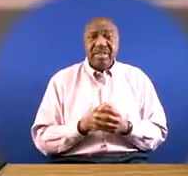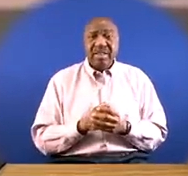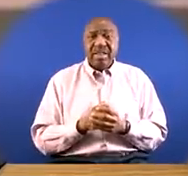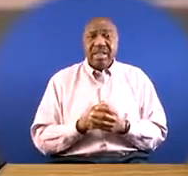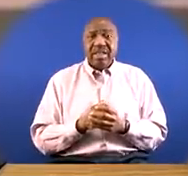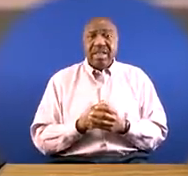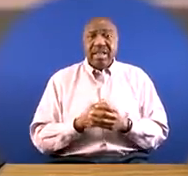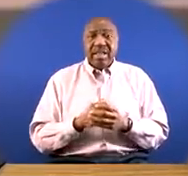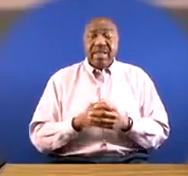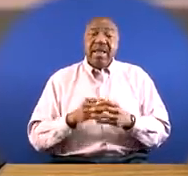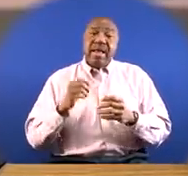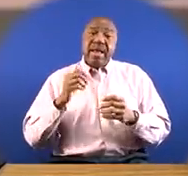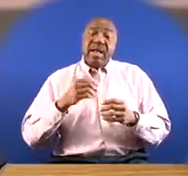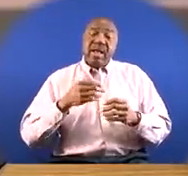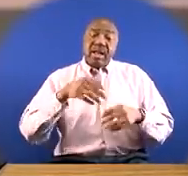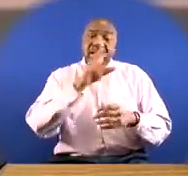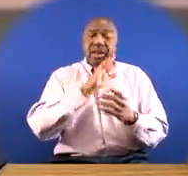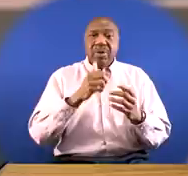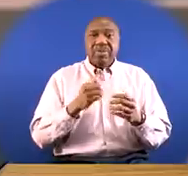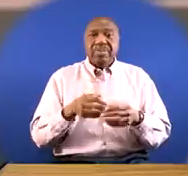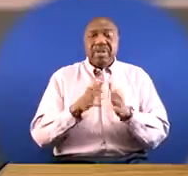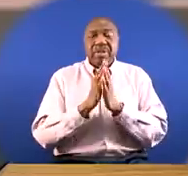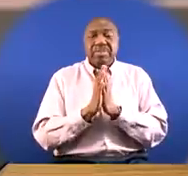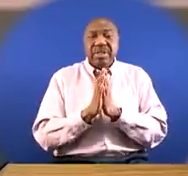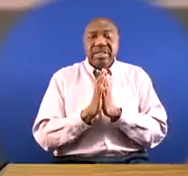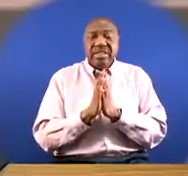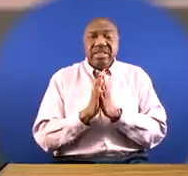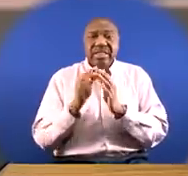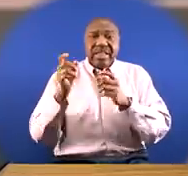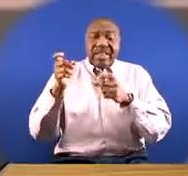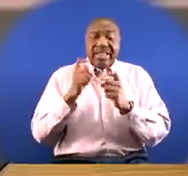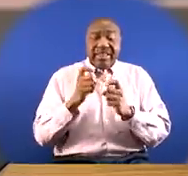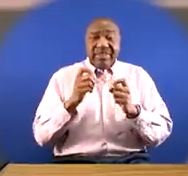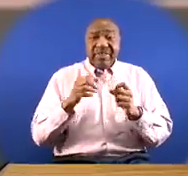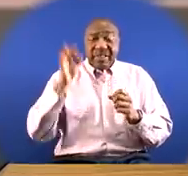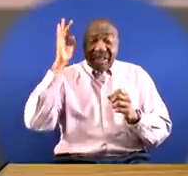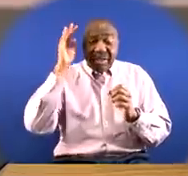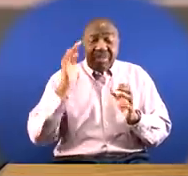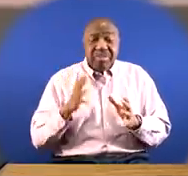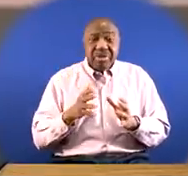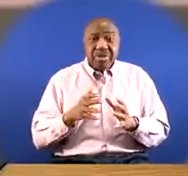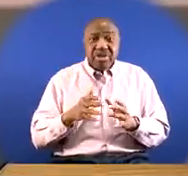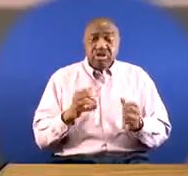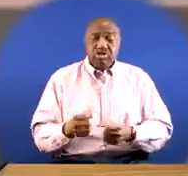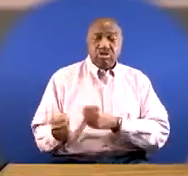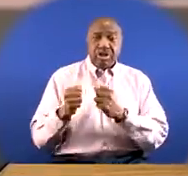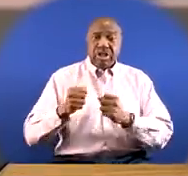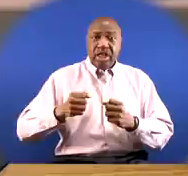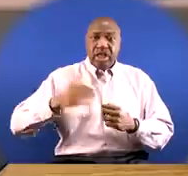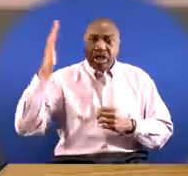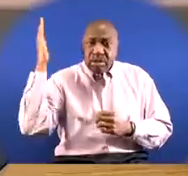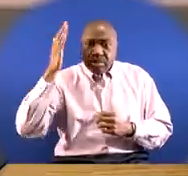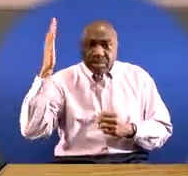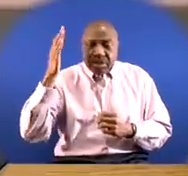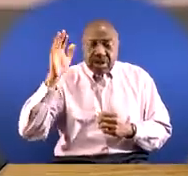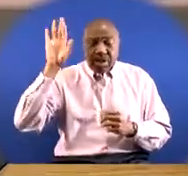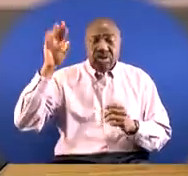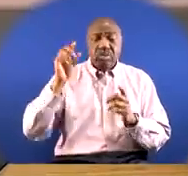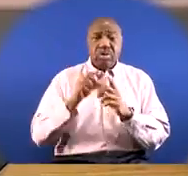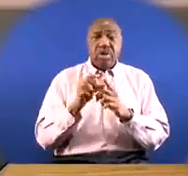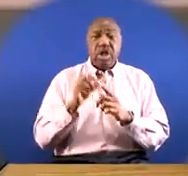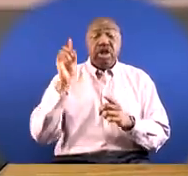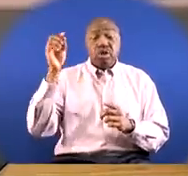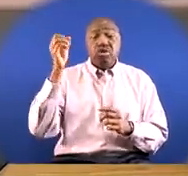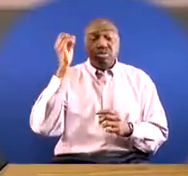time. And I pray for the specific words, though he's studied, though he's prepared. God, you know the anointing he needs